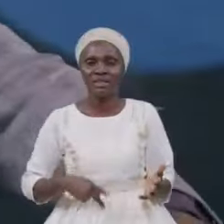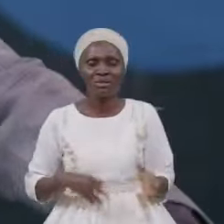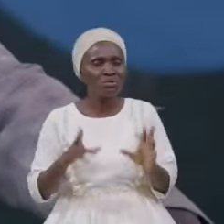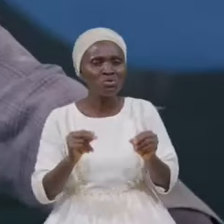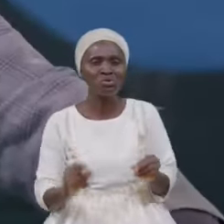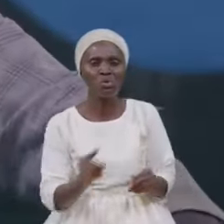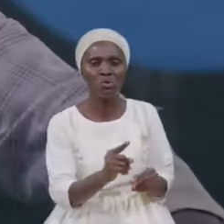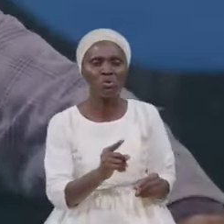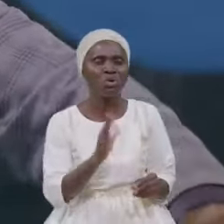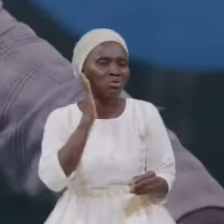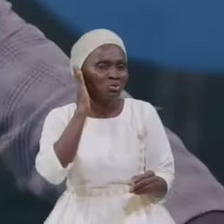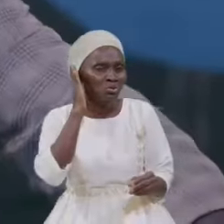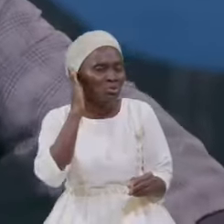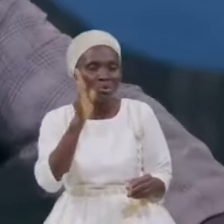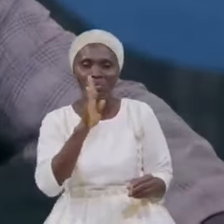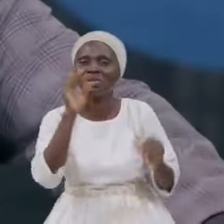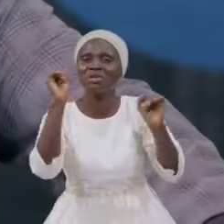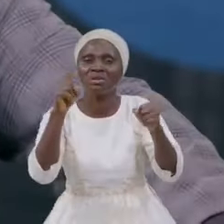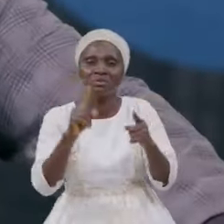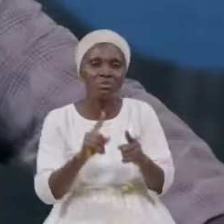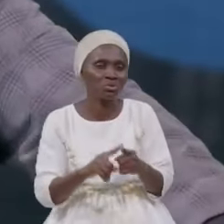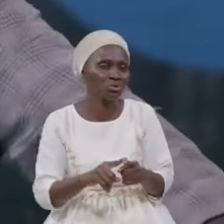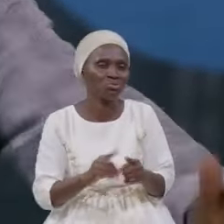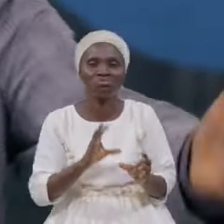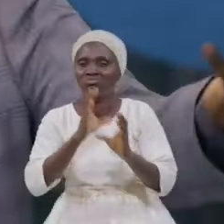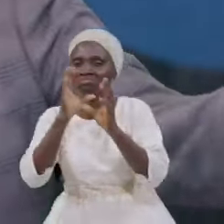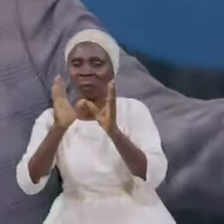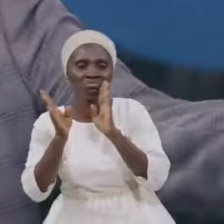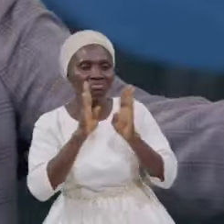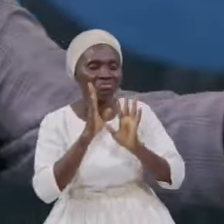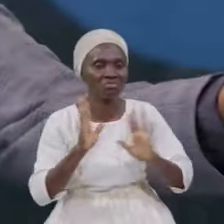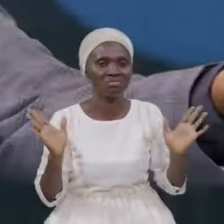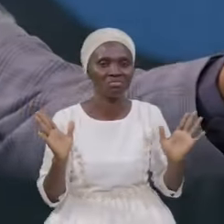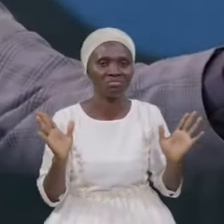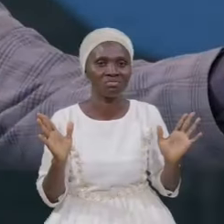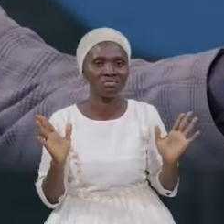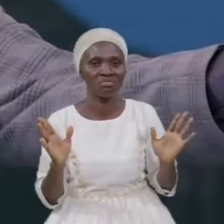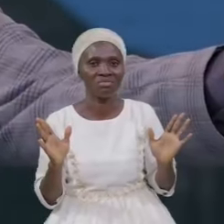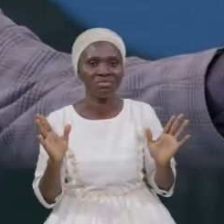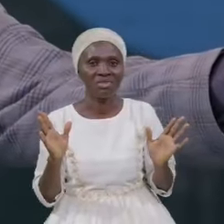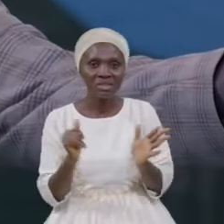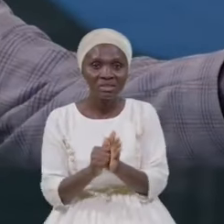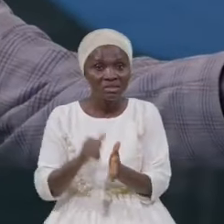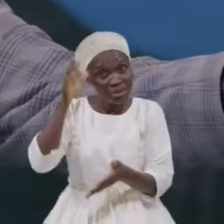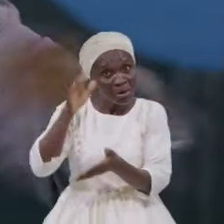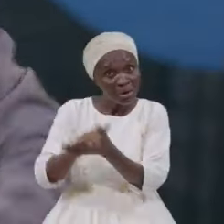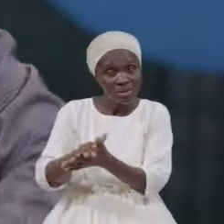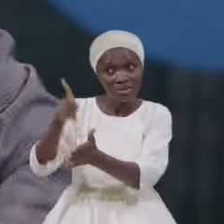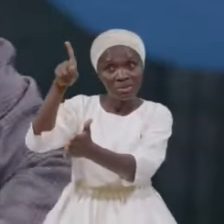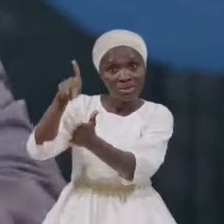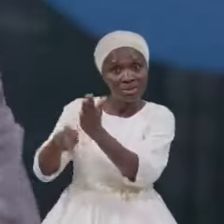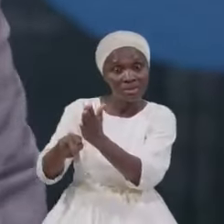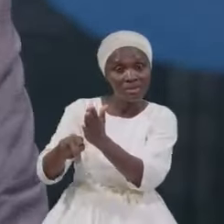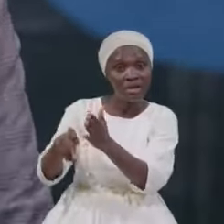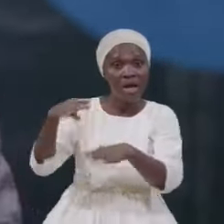That husband had been killed. Who else now will know anything that had